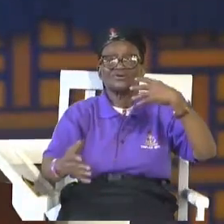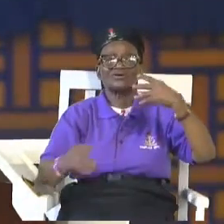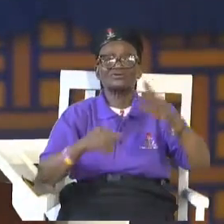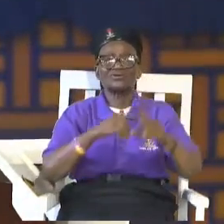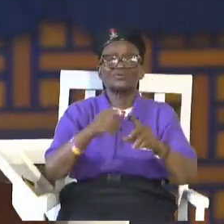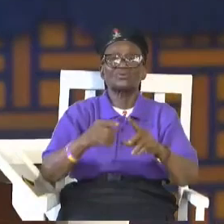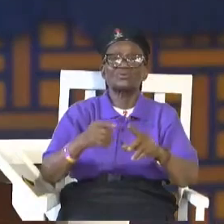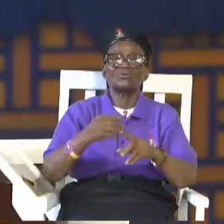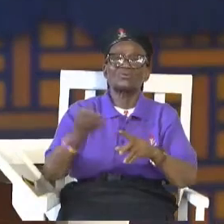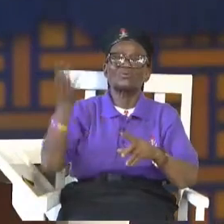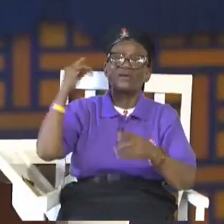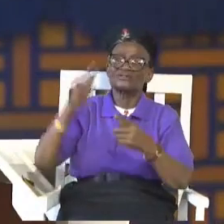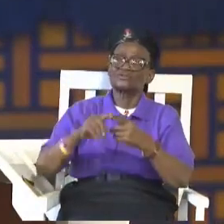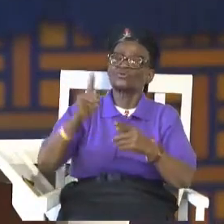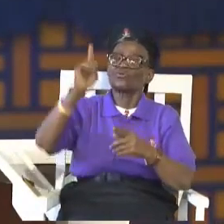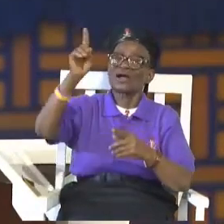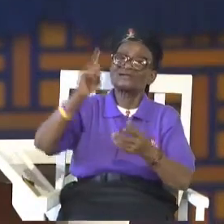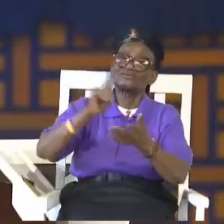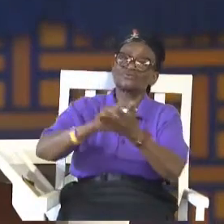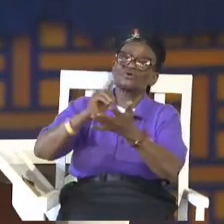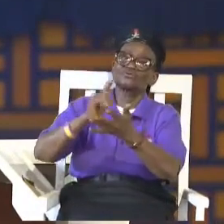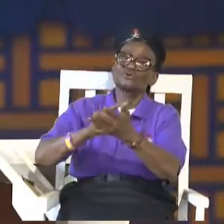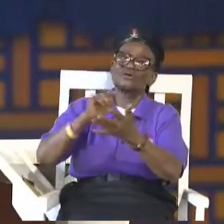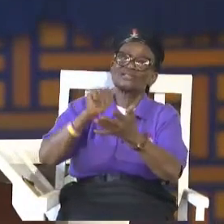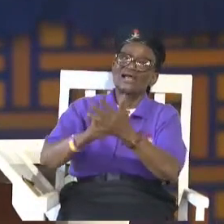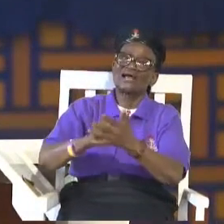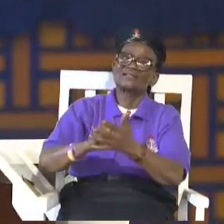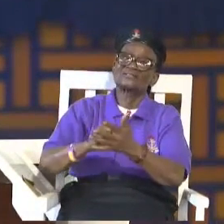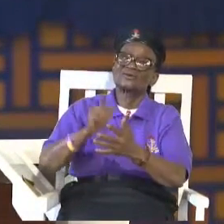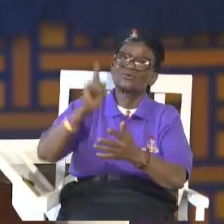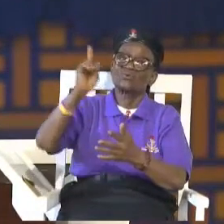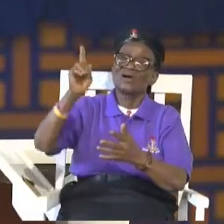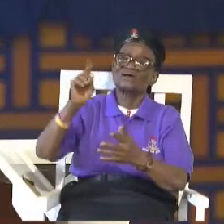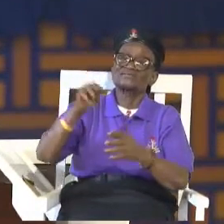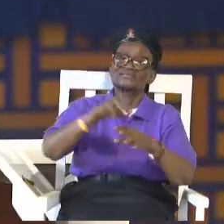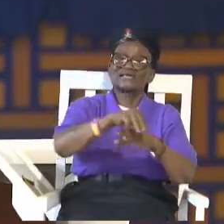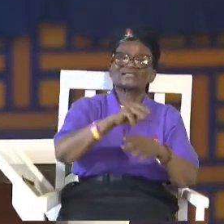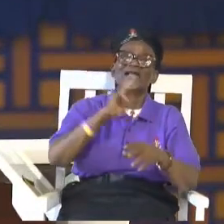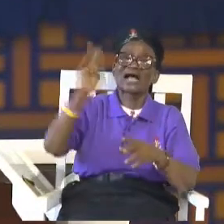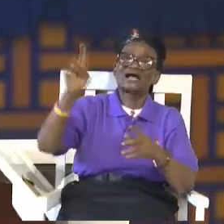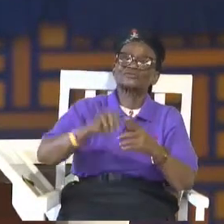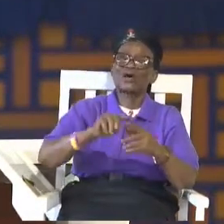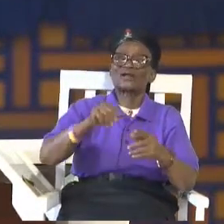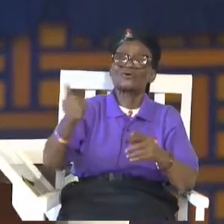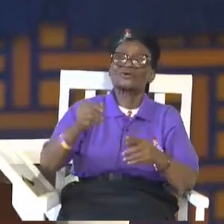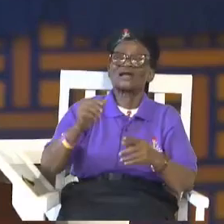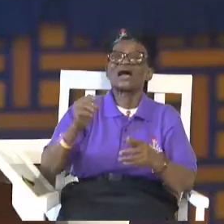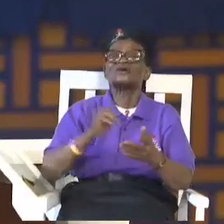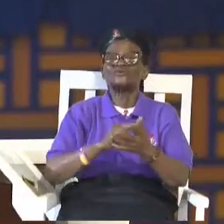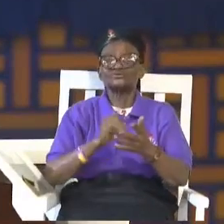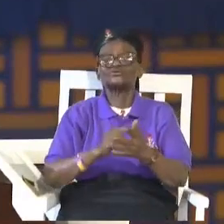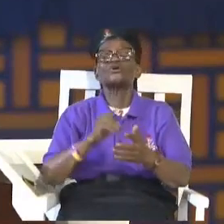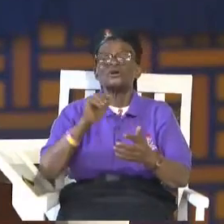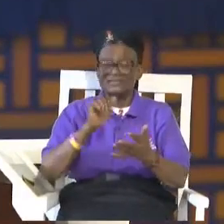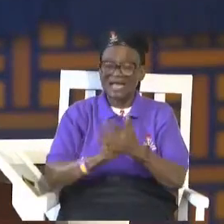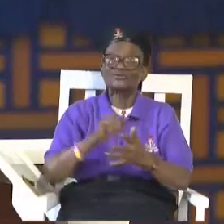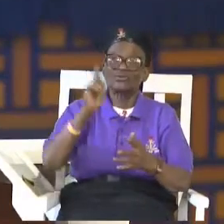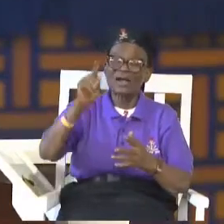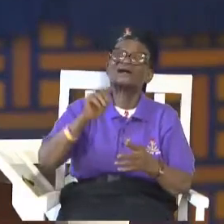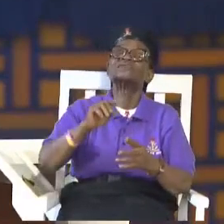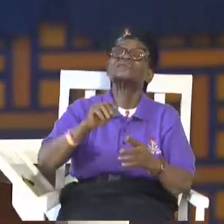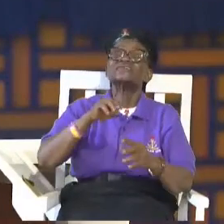went to one doctor. That one referred her to a second doctor. That one referred her to a third